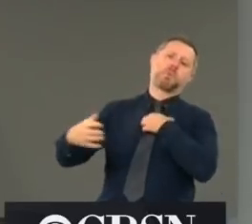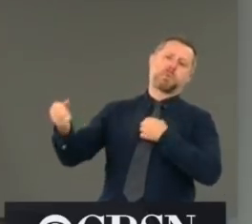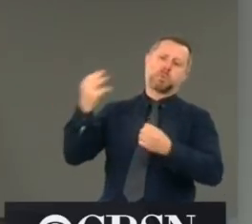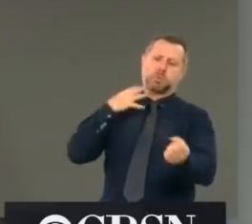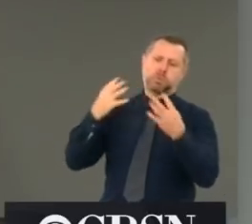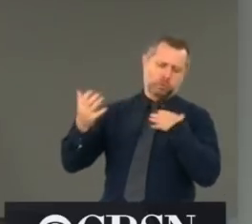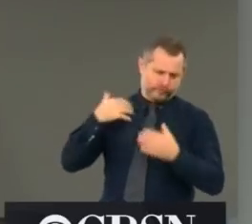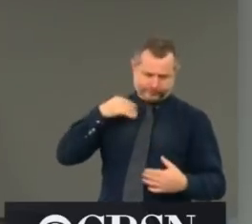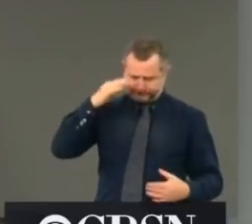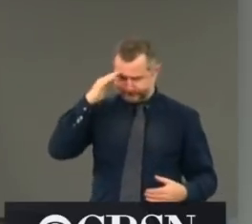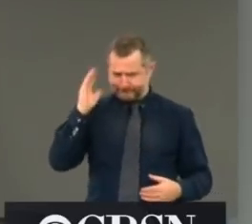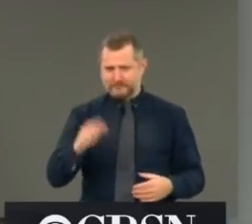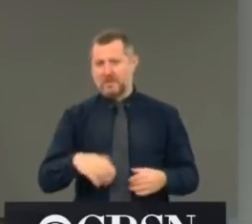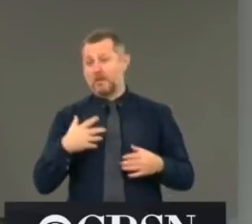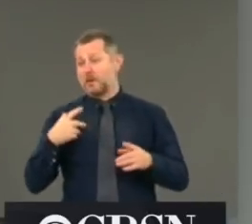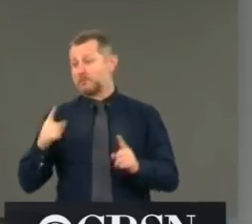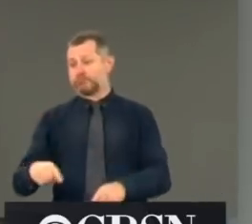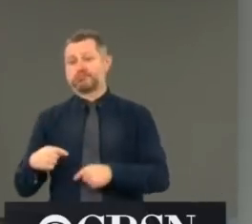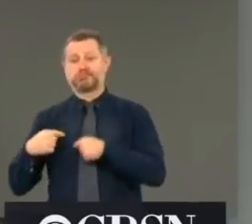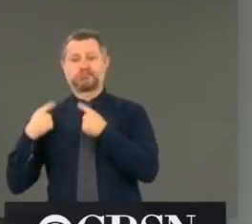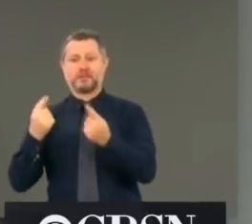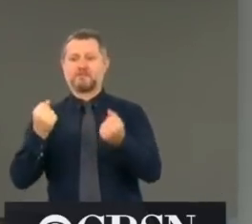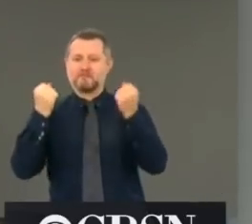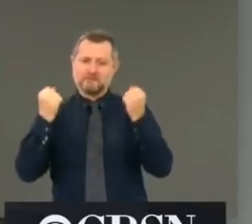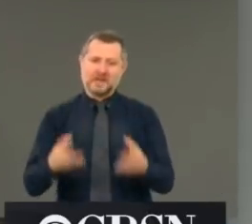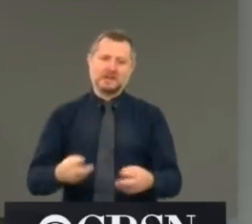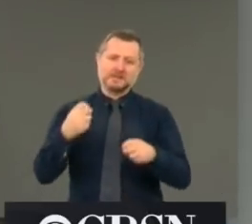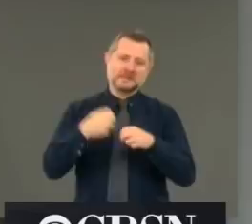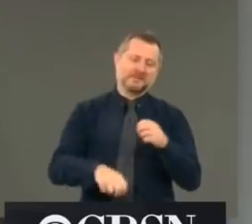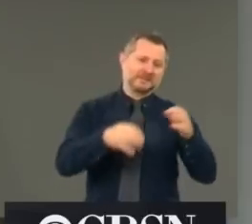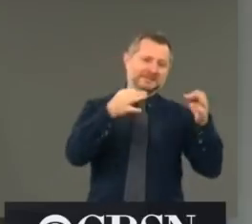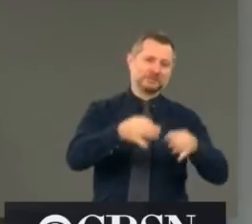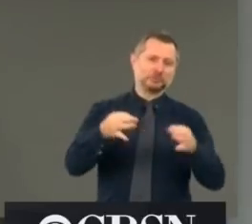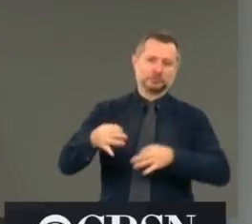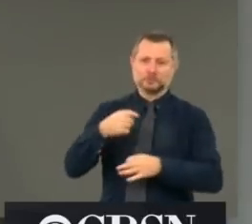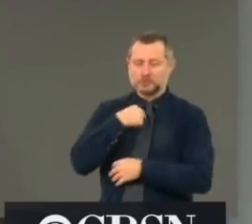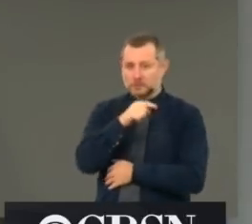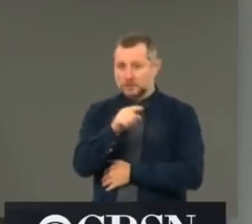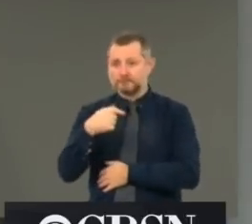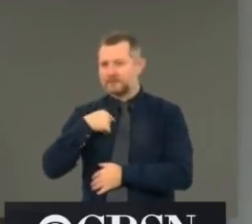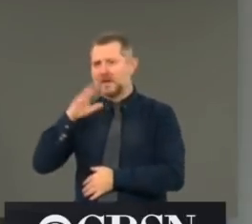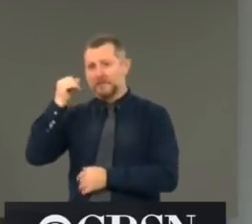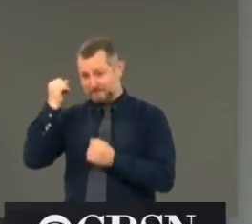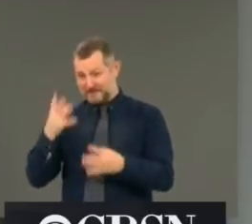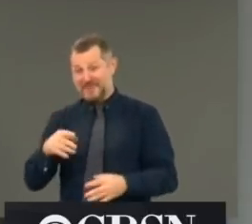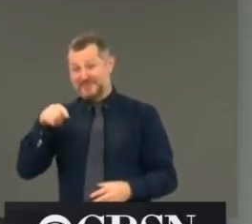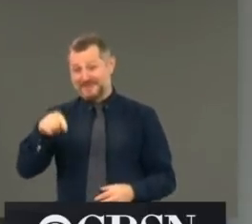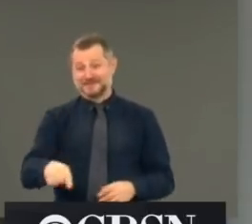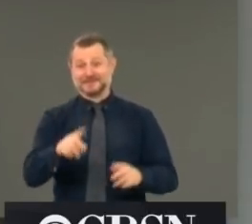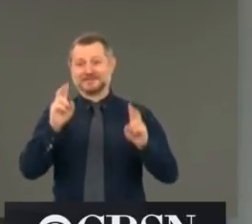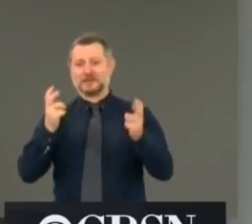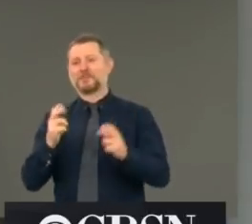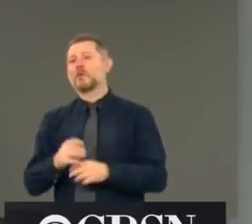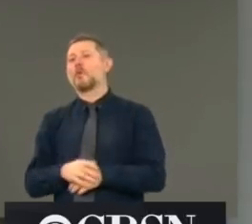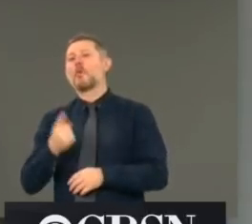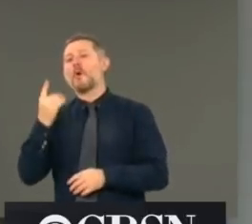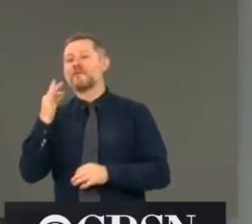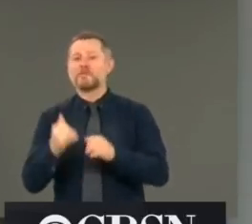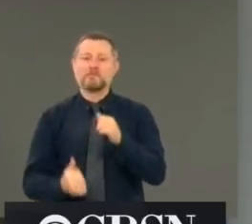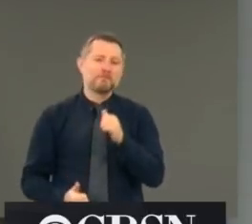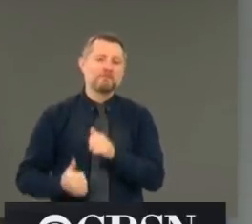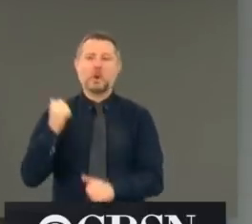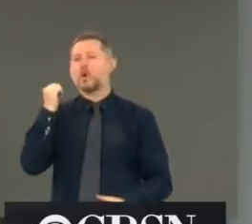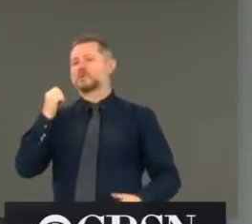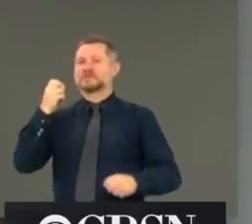lot of tough decisions about the pandemic, with this pandemic. And I have to tell you, this has been one of the tougher decisions, that I've had to make